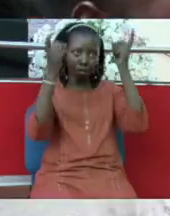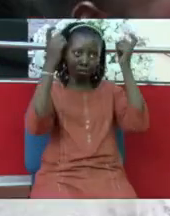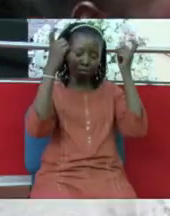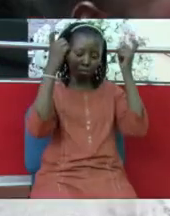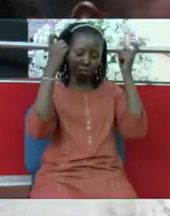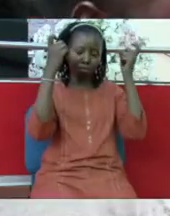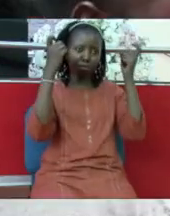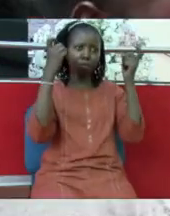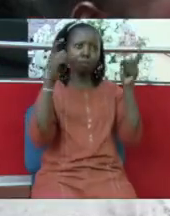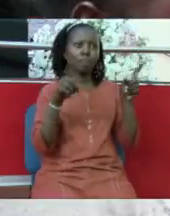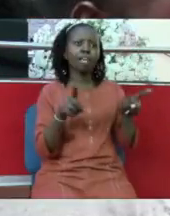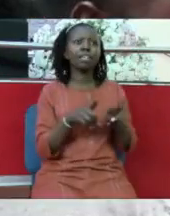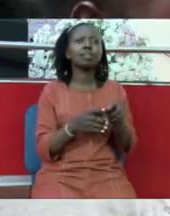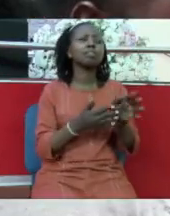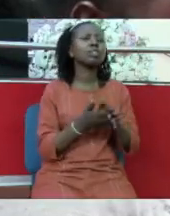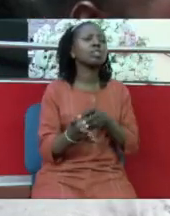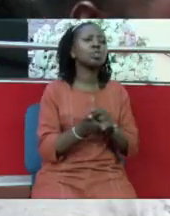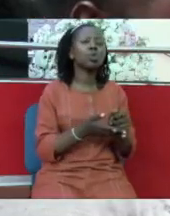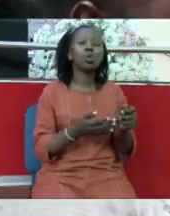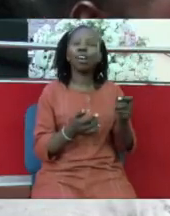to quench every weapon,